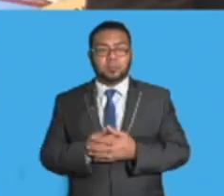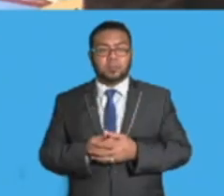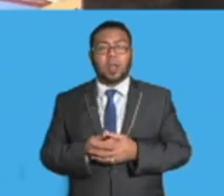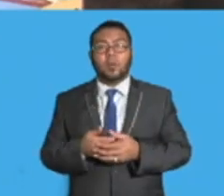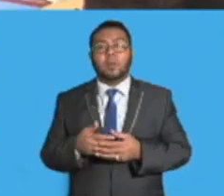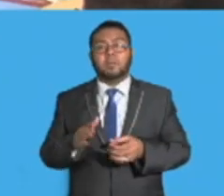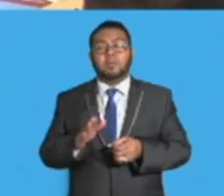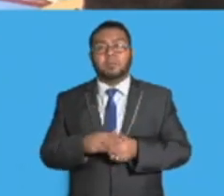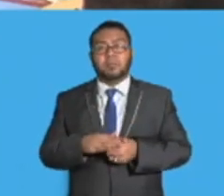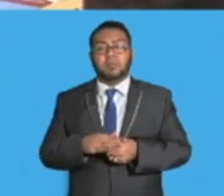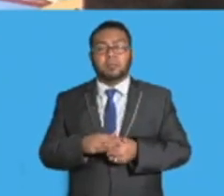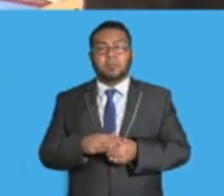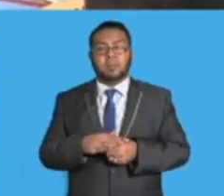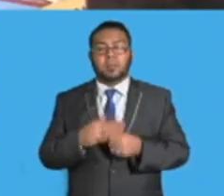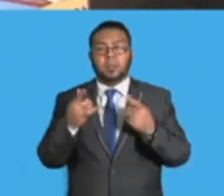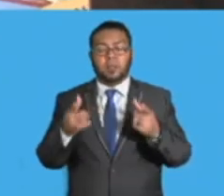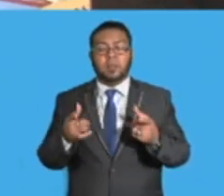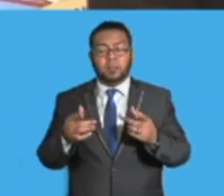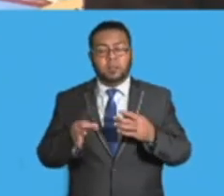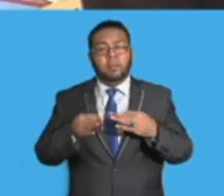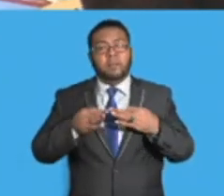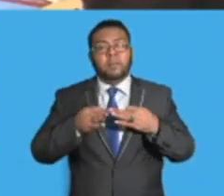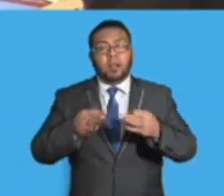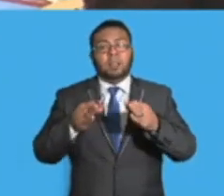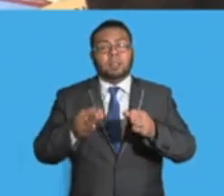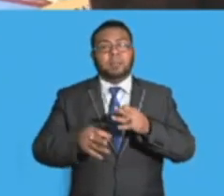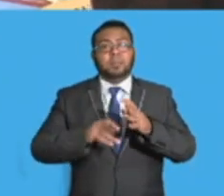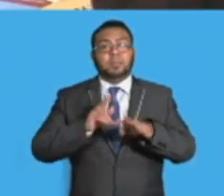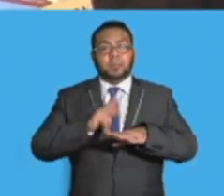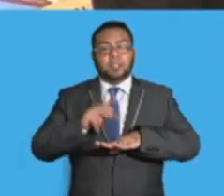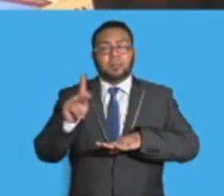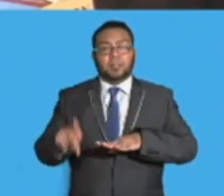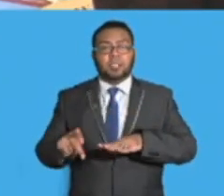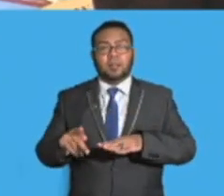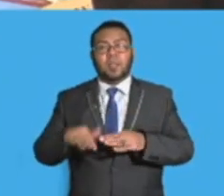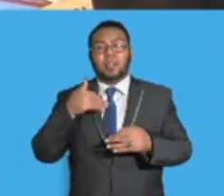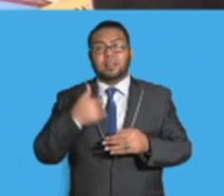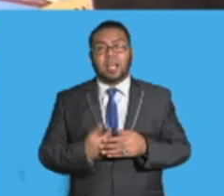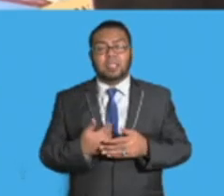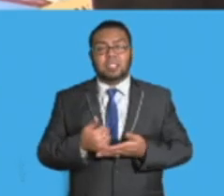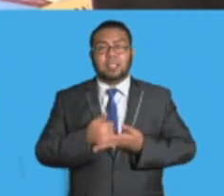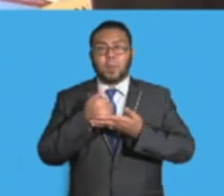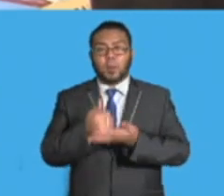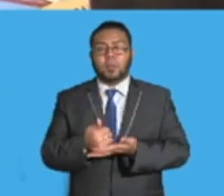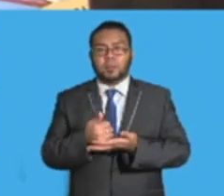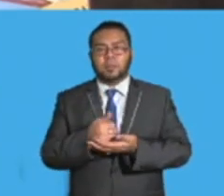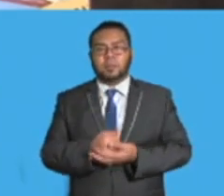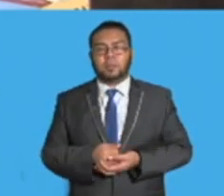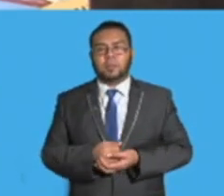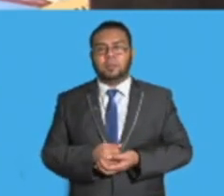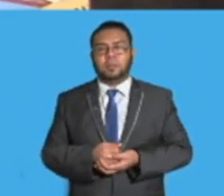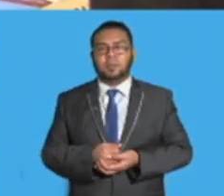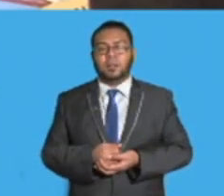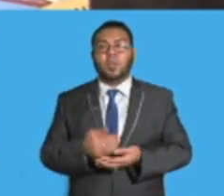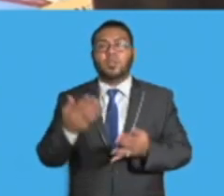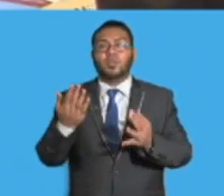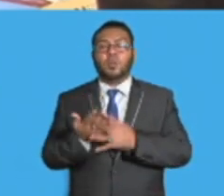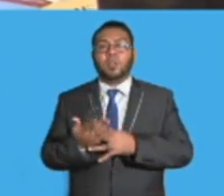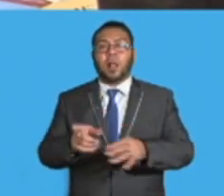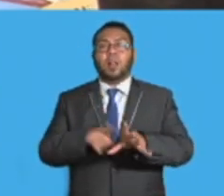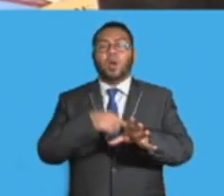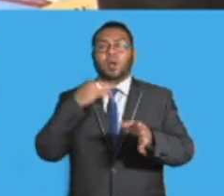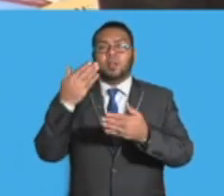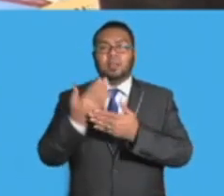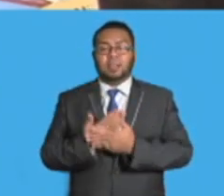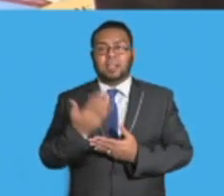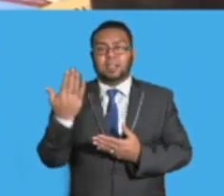have made it this August Parliament without their tireless support, effort, commitment, and dedication throughout the long days and late